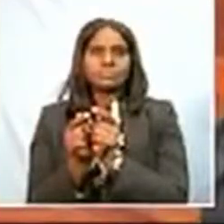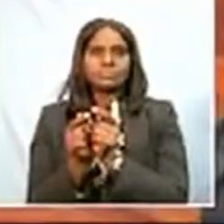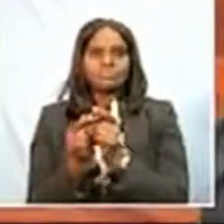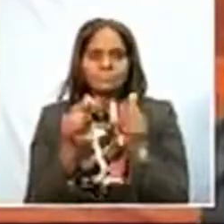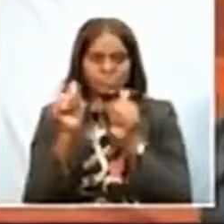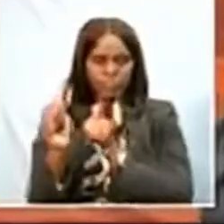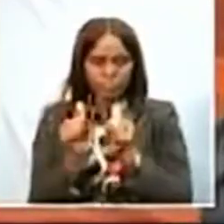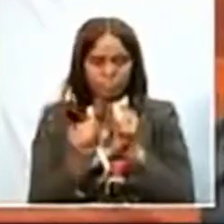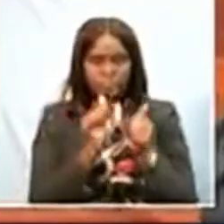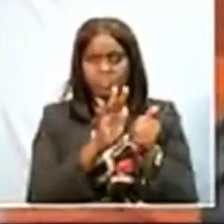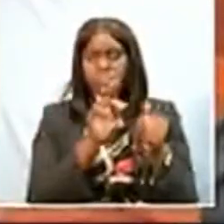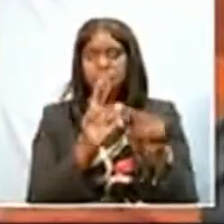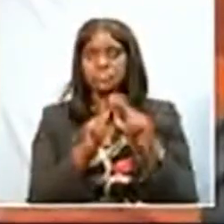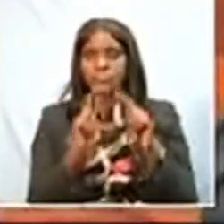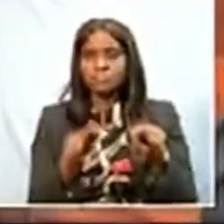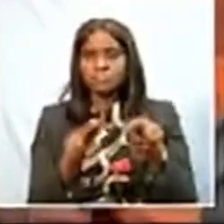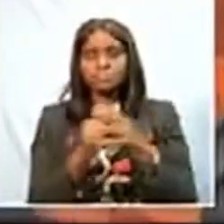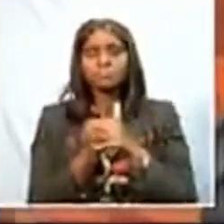Action taken, Chair.